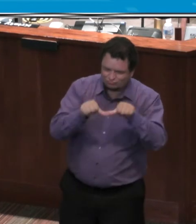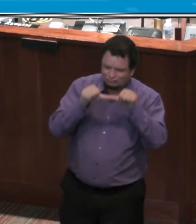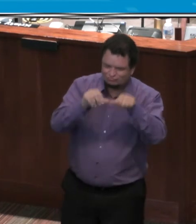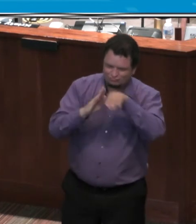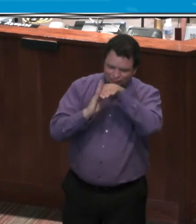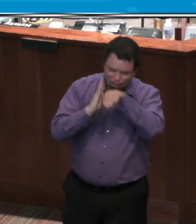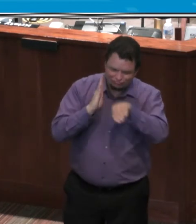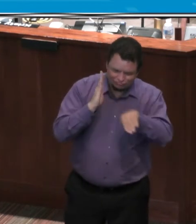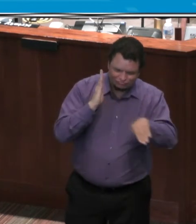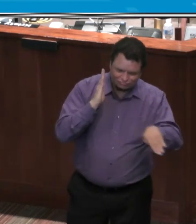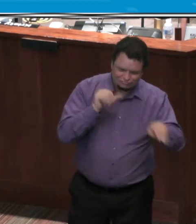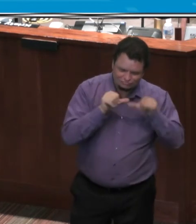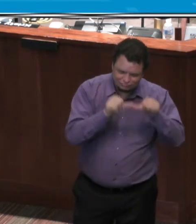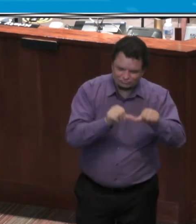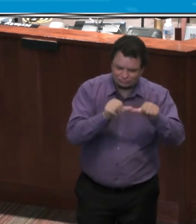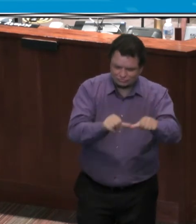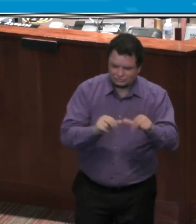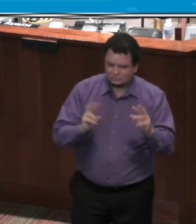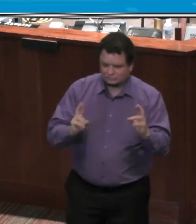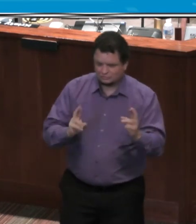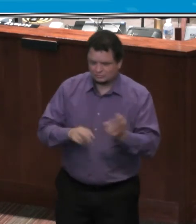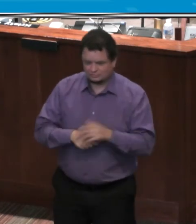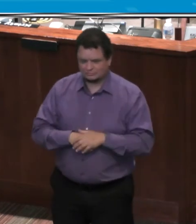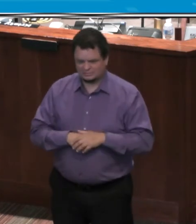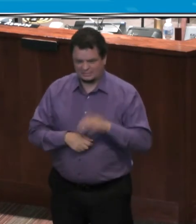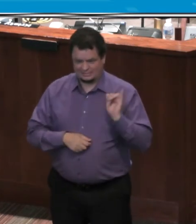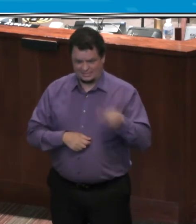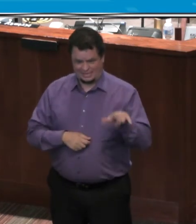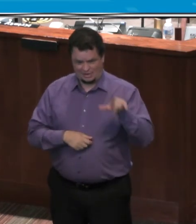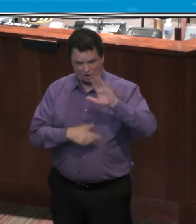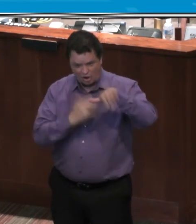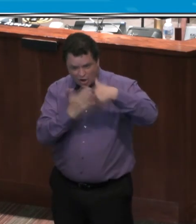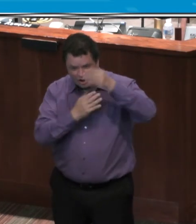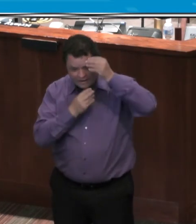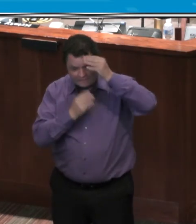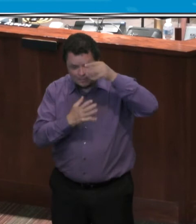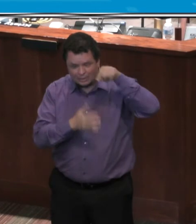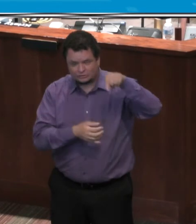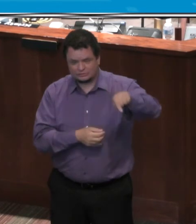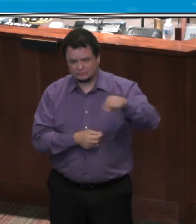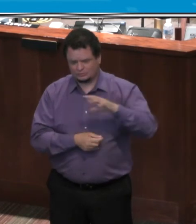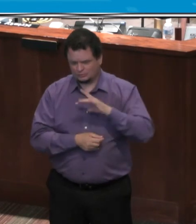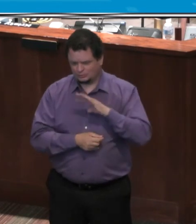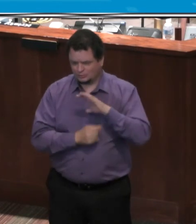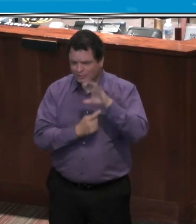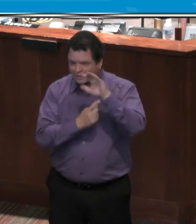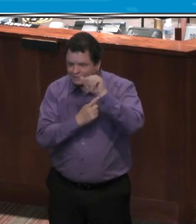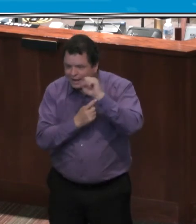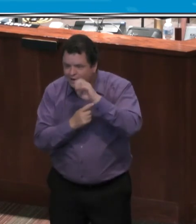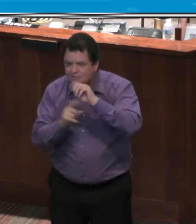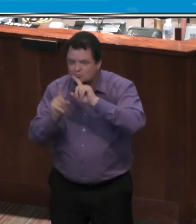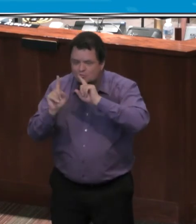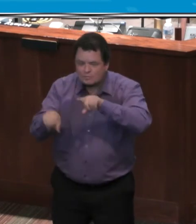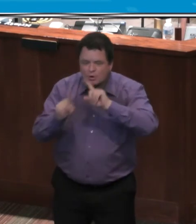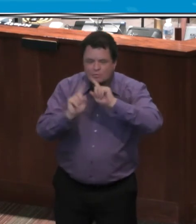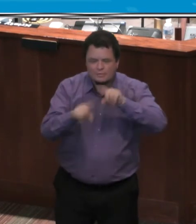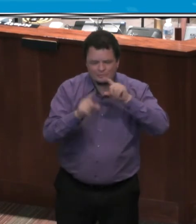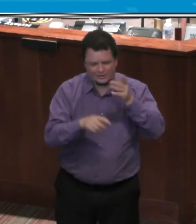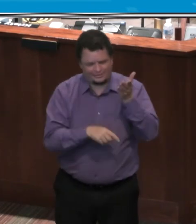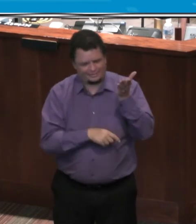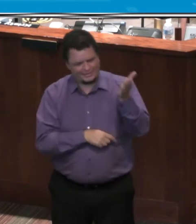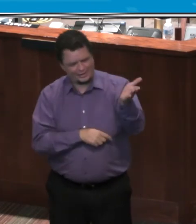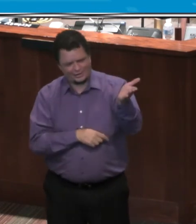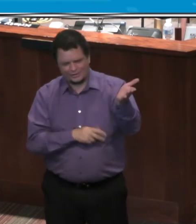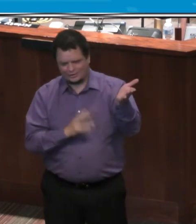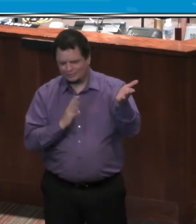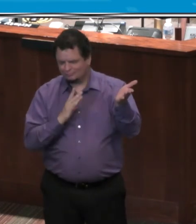this is all based on case reported date. Very quickly, just to go through some of the pages, this page is actually one of my favorite pages, and it is a